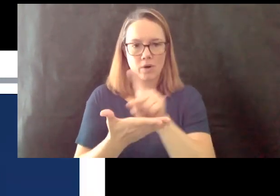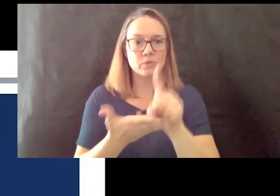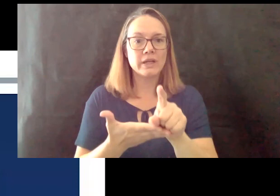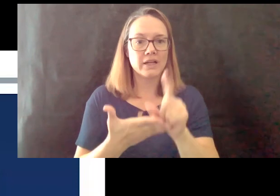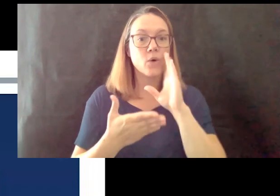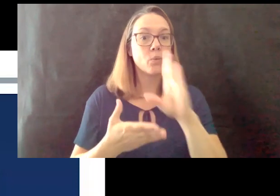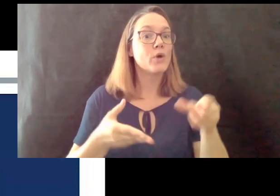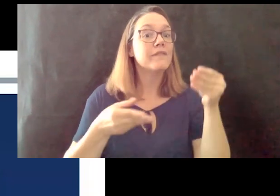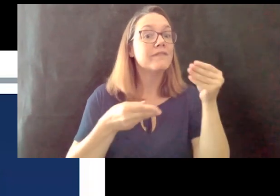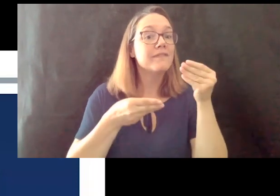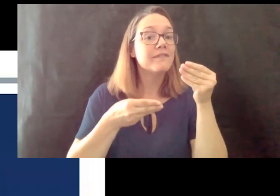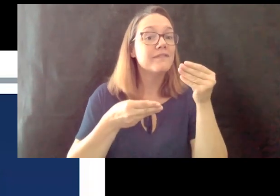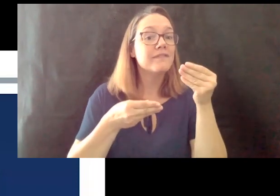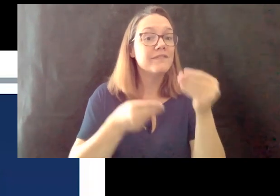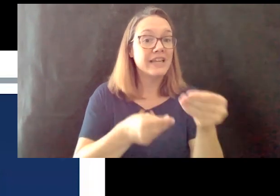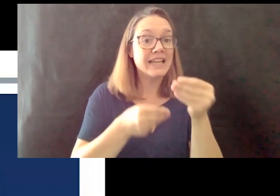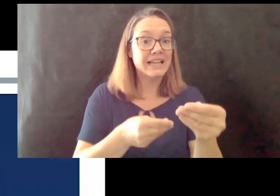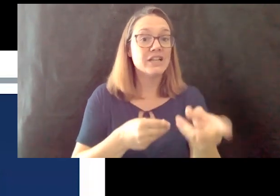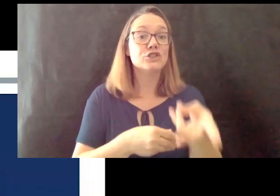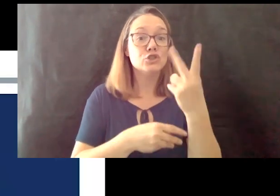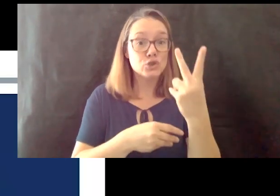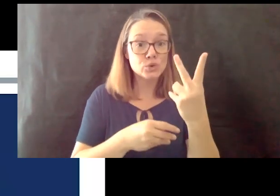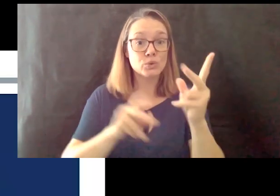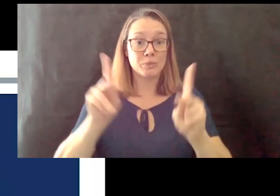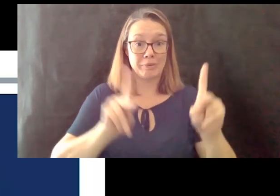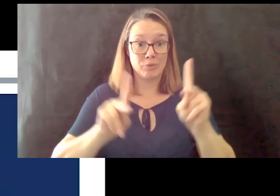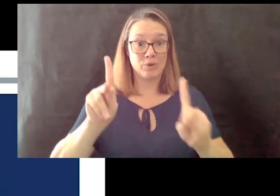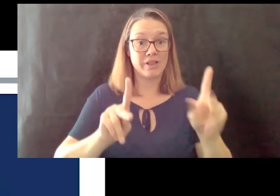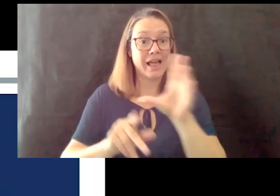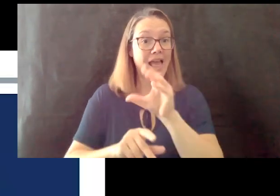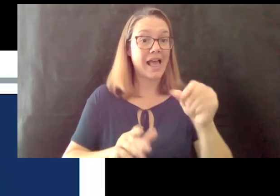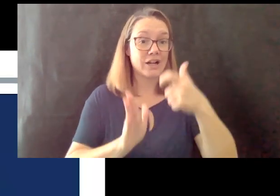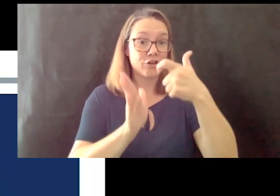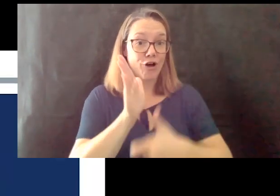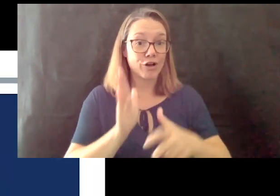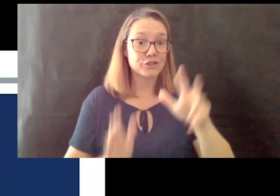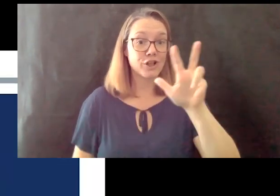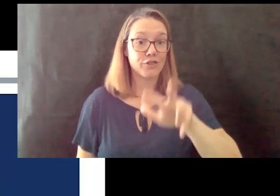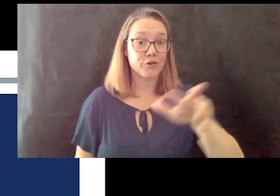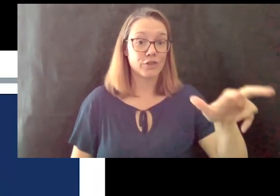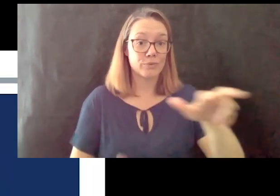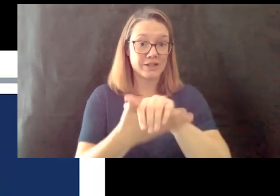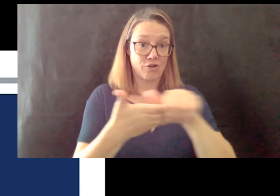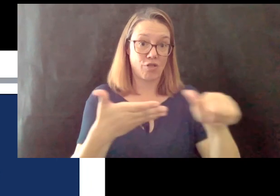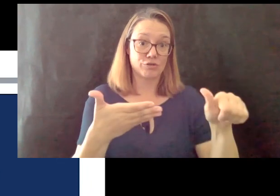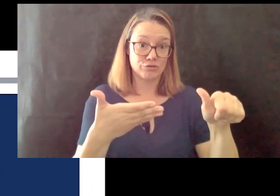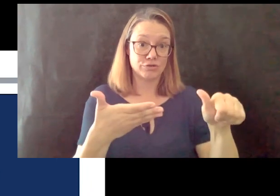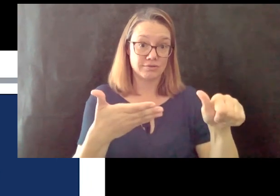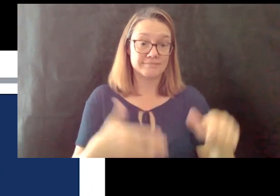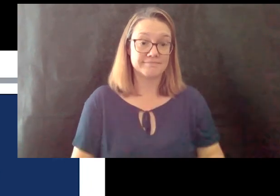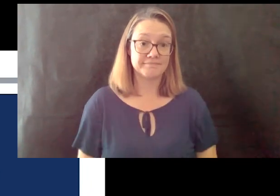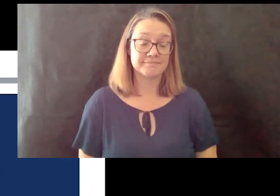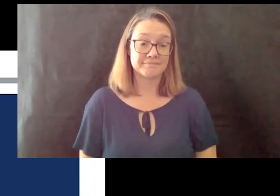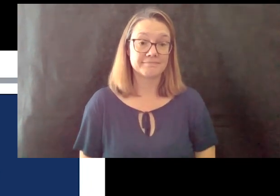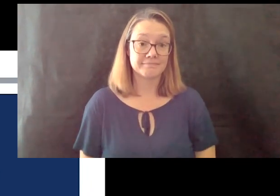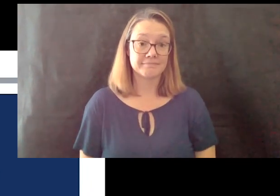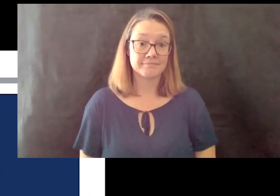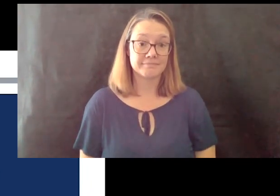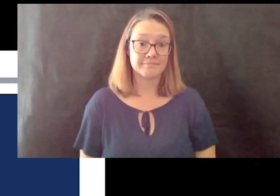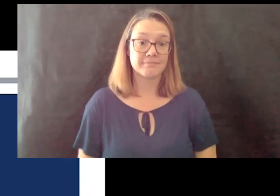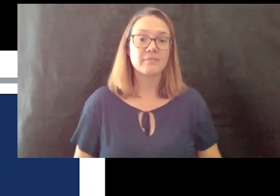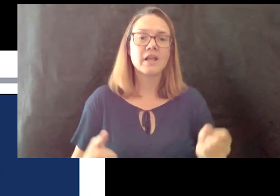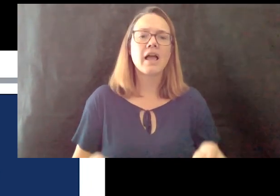for 1 week. It would feed two people, and it would cost $33. And so now I ask